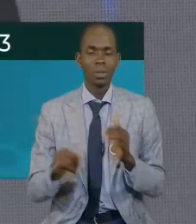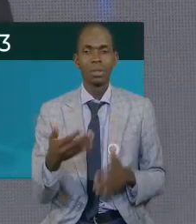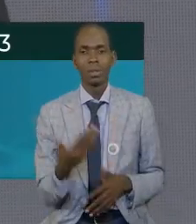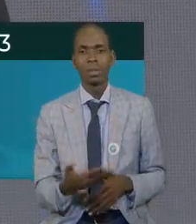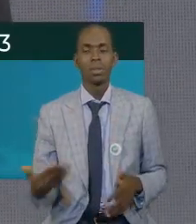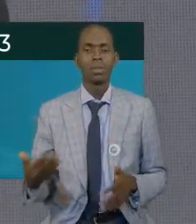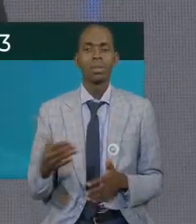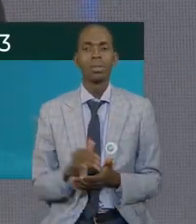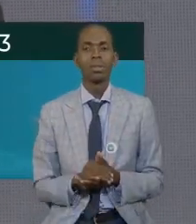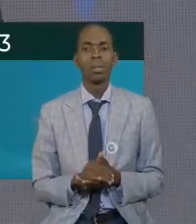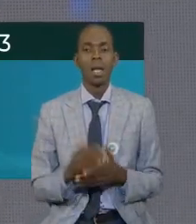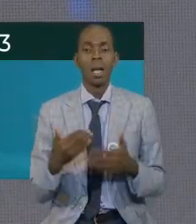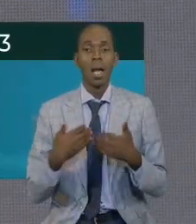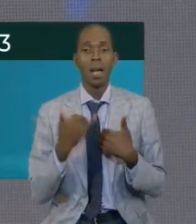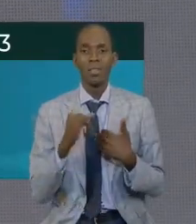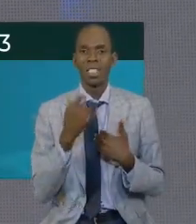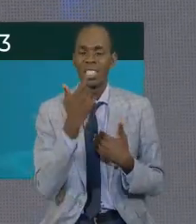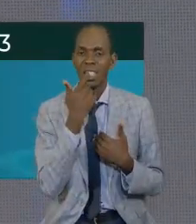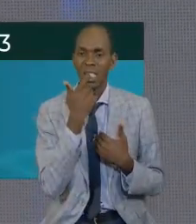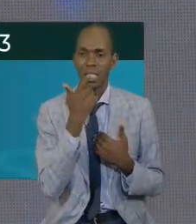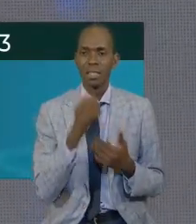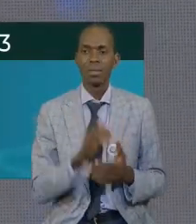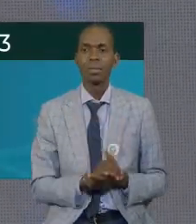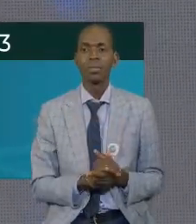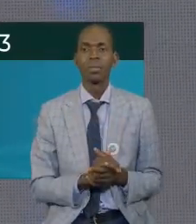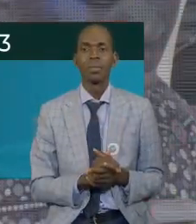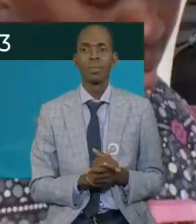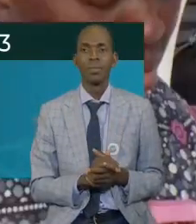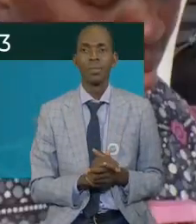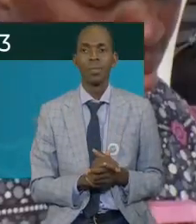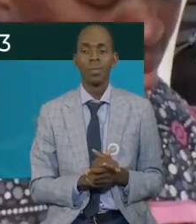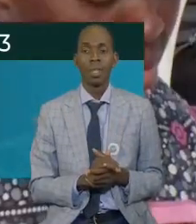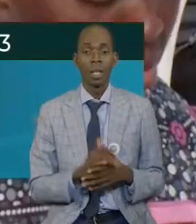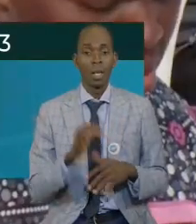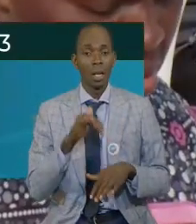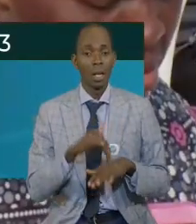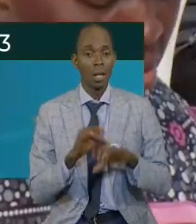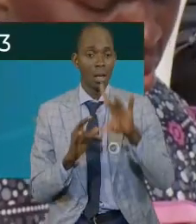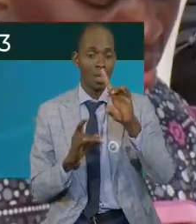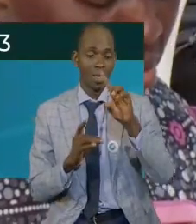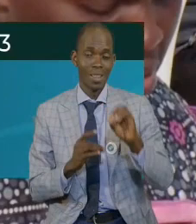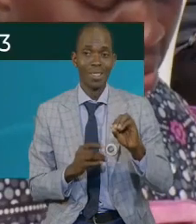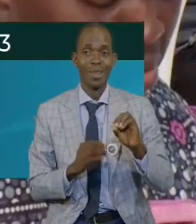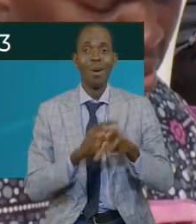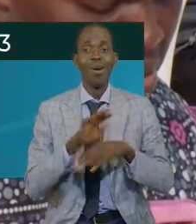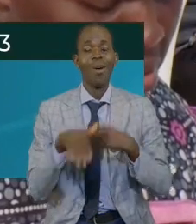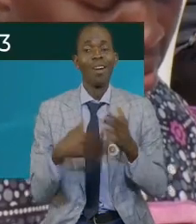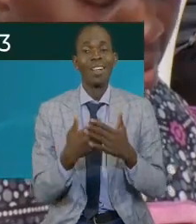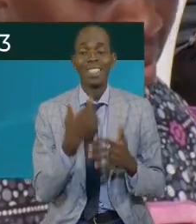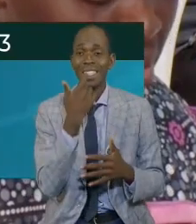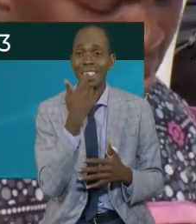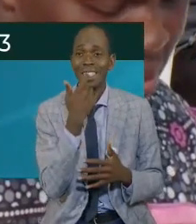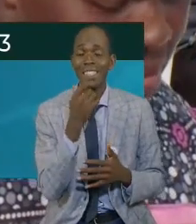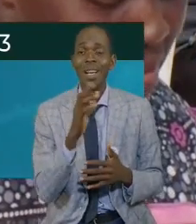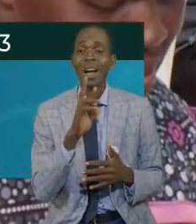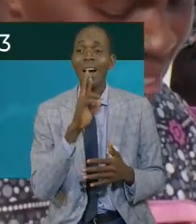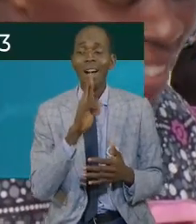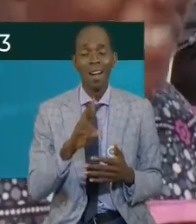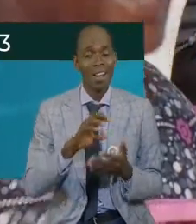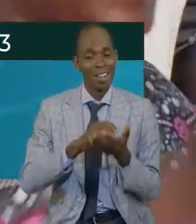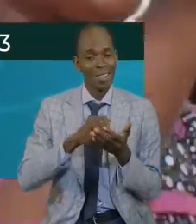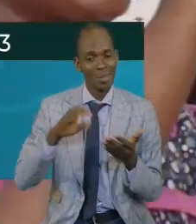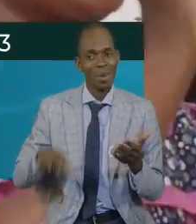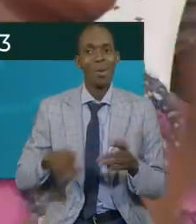having teeth at E.T all the teas are gone but I'll give you new